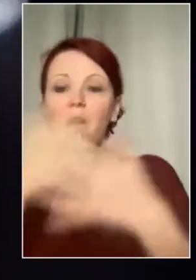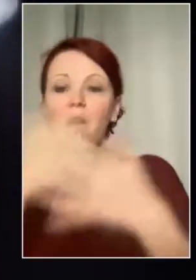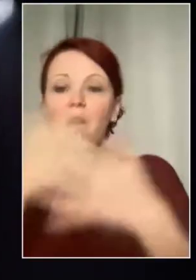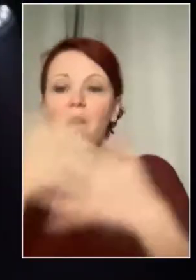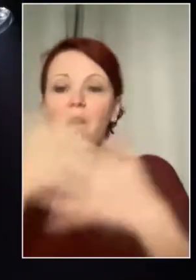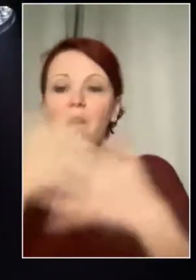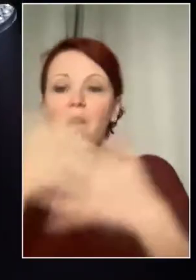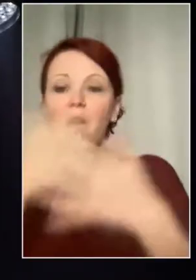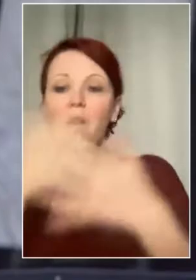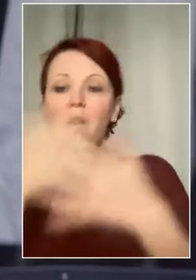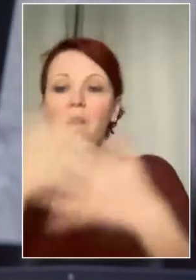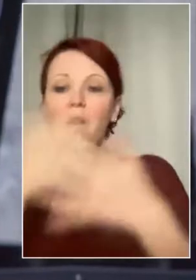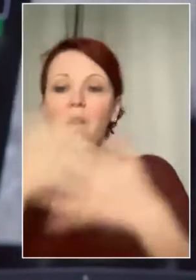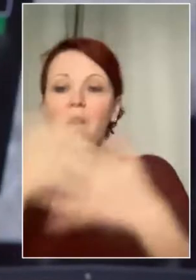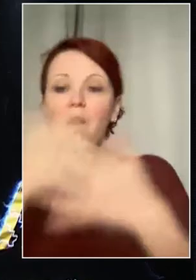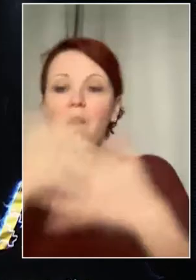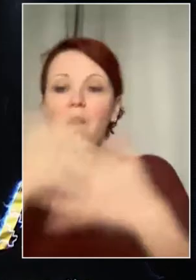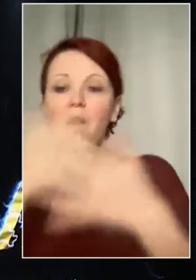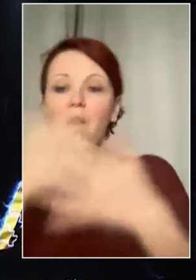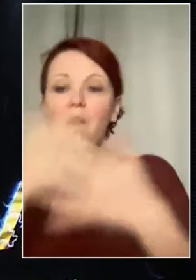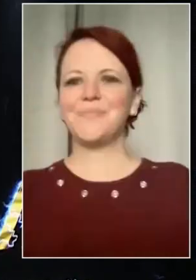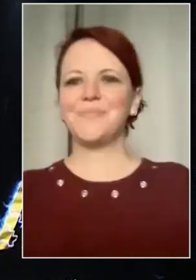excited.